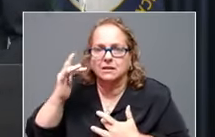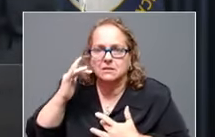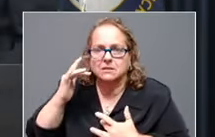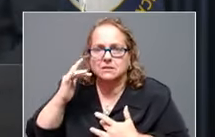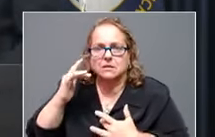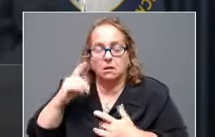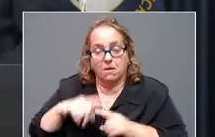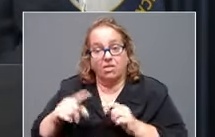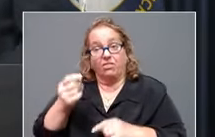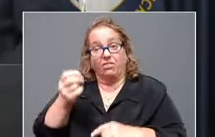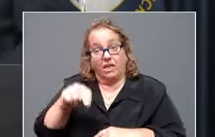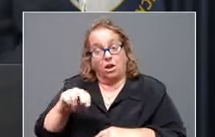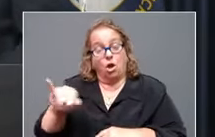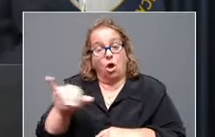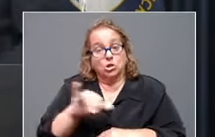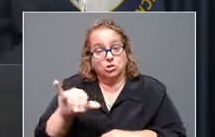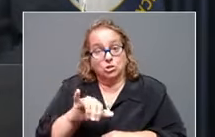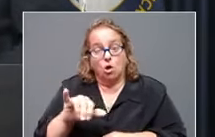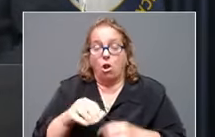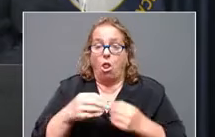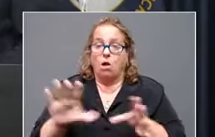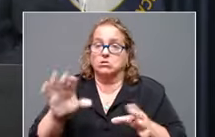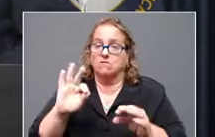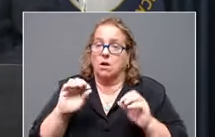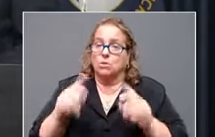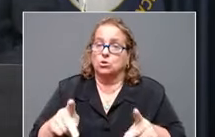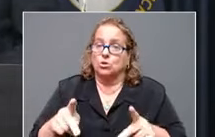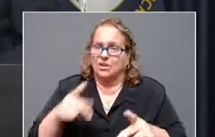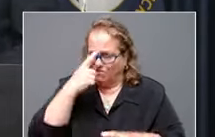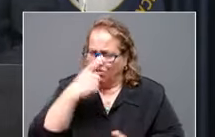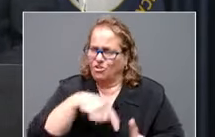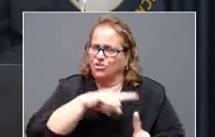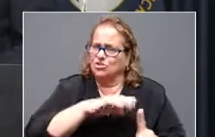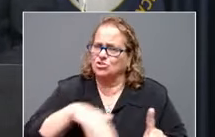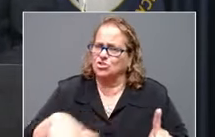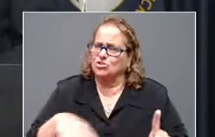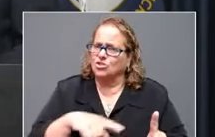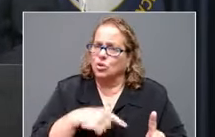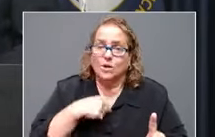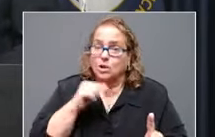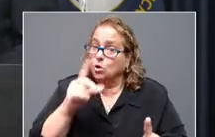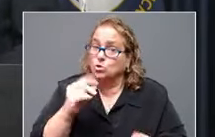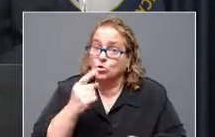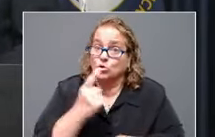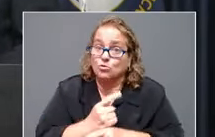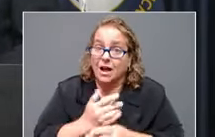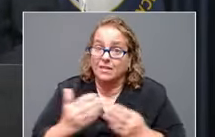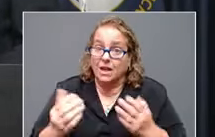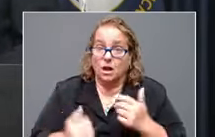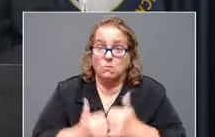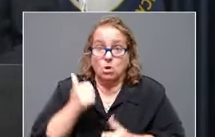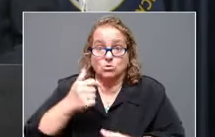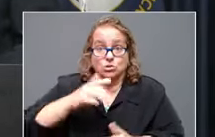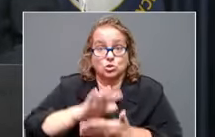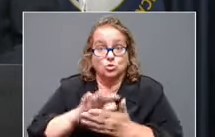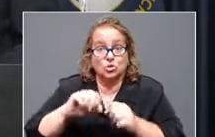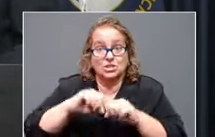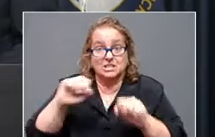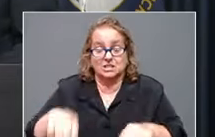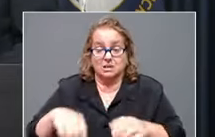also loss of opportunity, especially for them. When we don't do the right thing and most of a school system is in